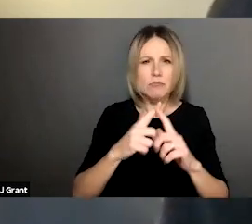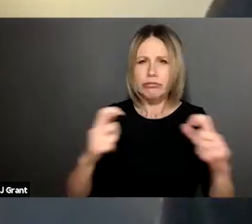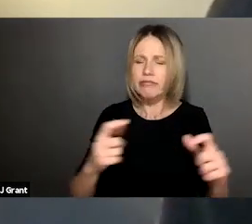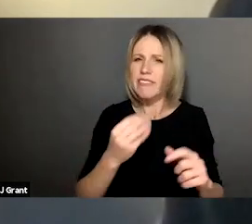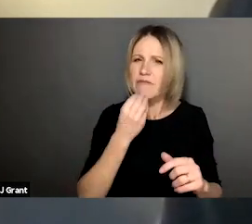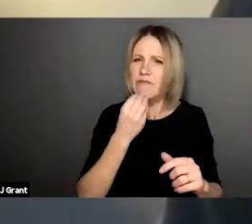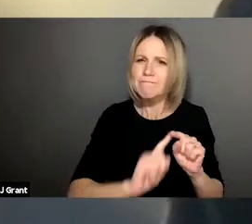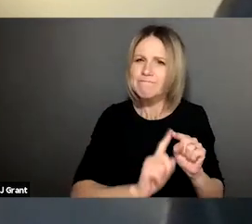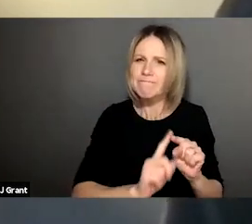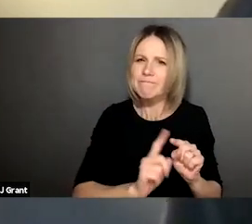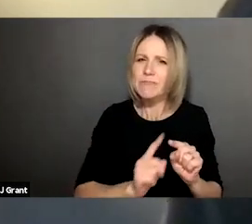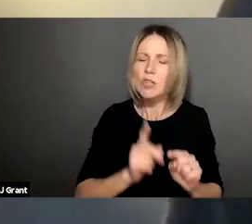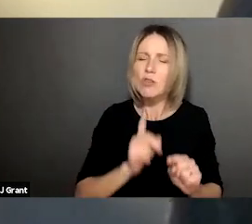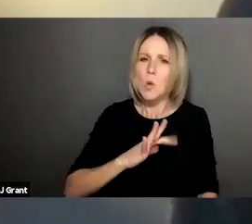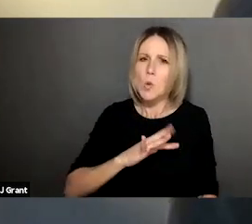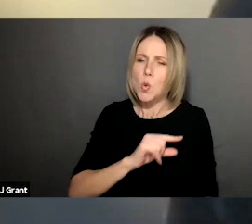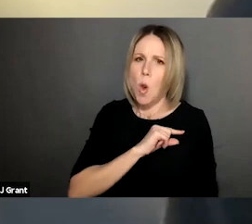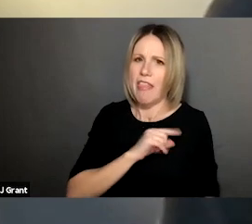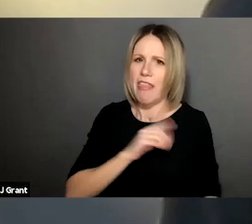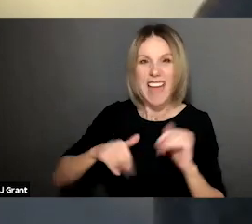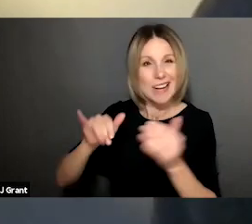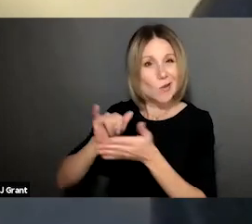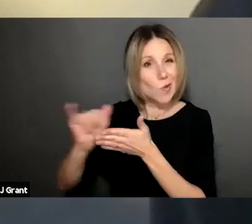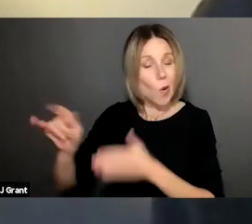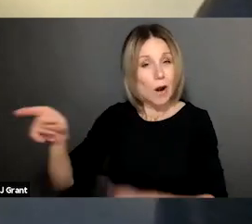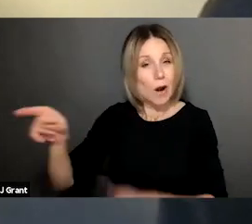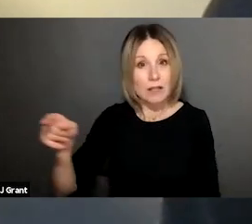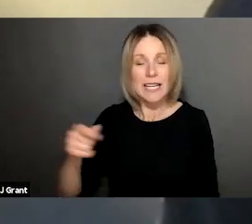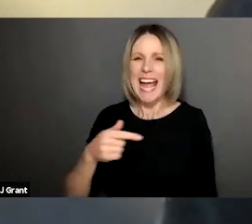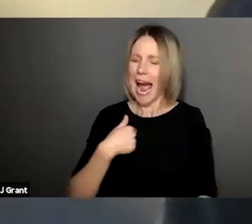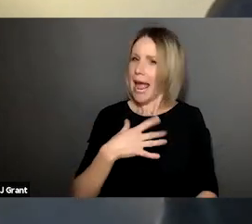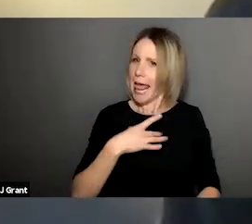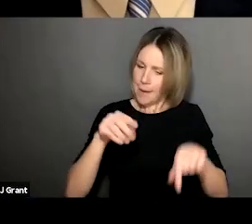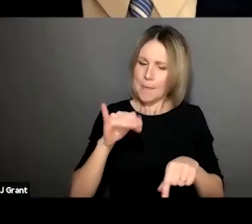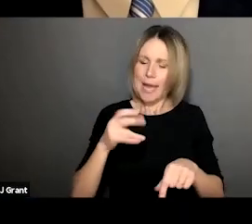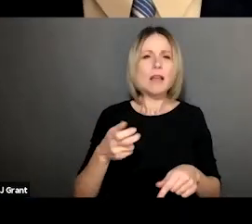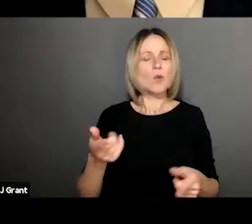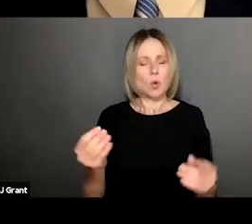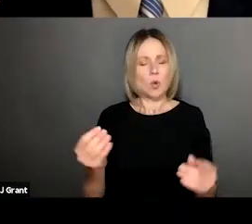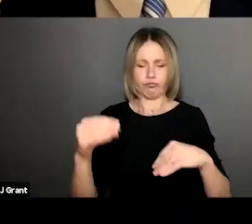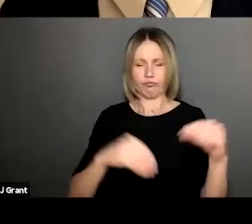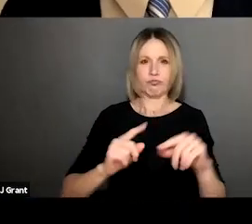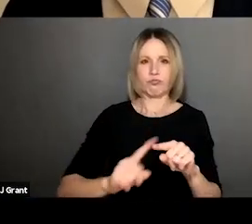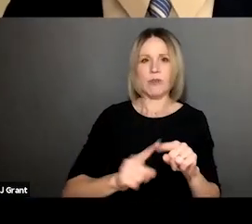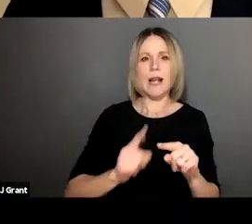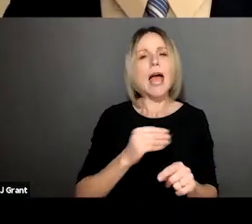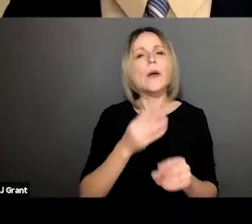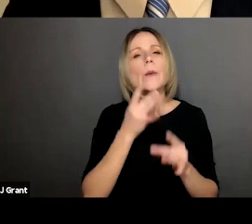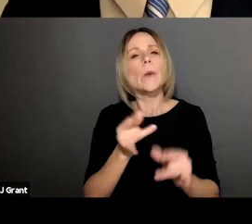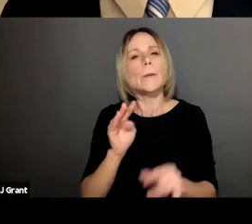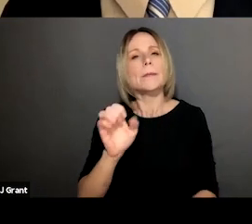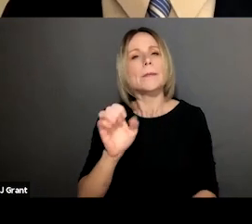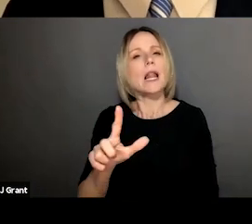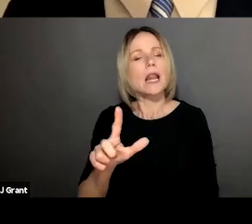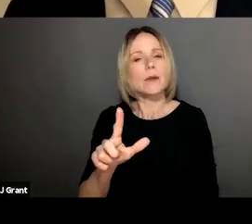and deliciously as possible and get a good meal out of them. That's what I want to do. So let's talk about that. Let's talk about No Recipe Recipes.